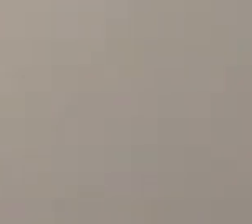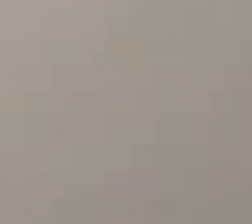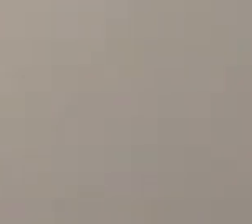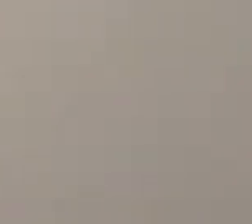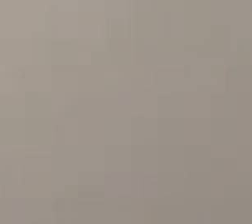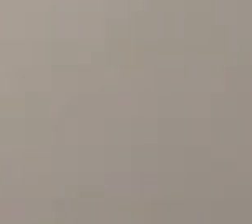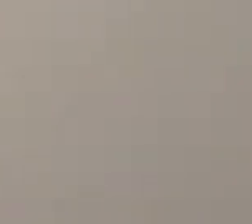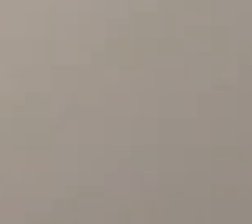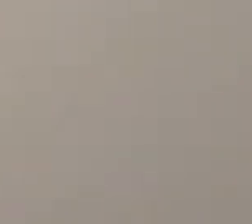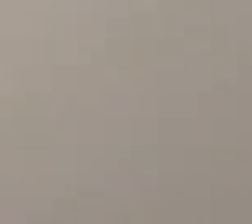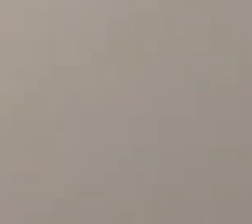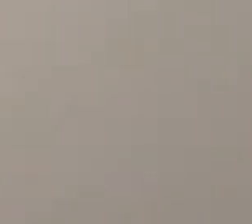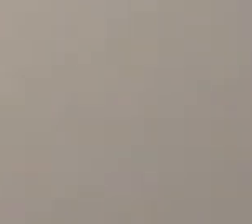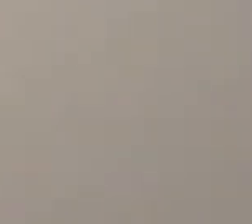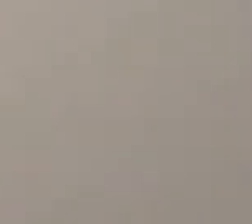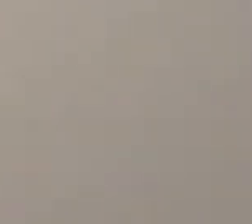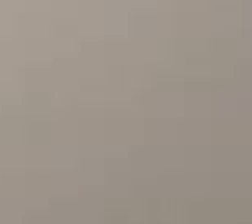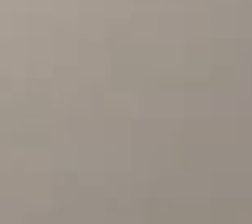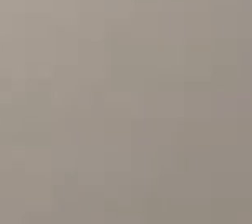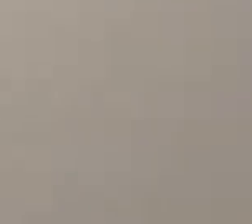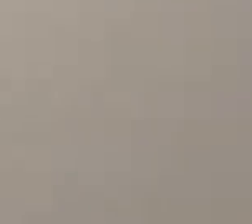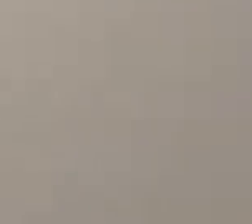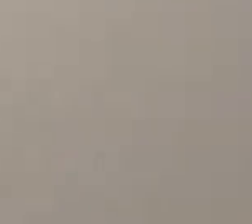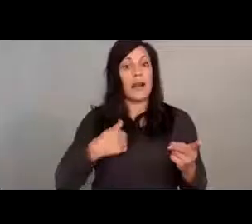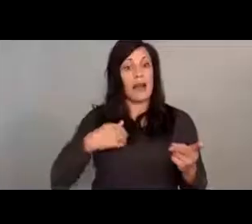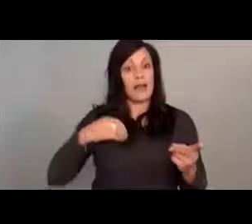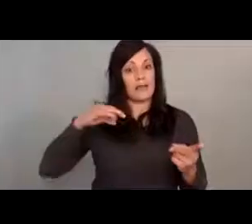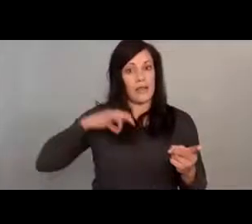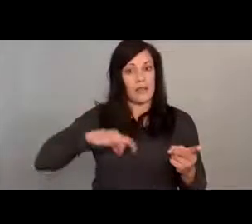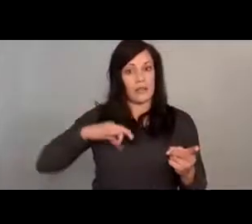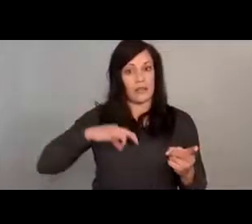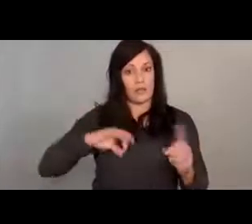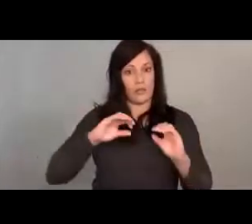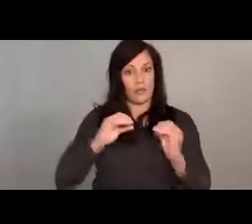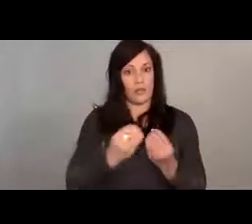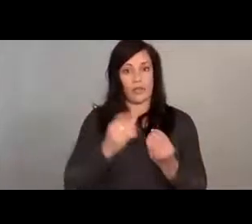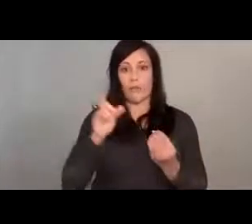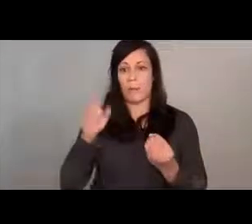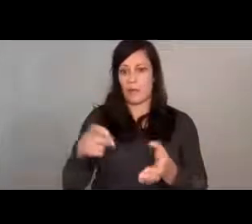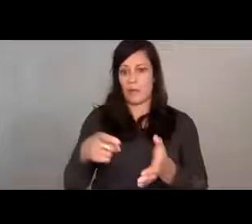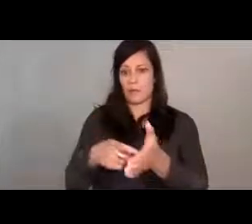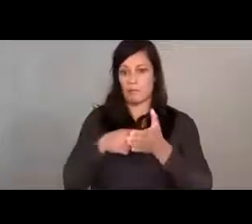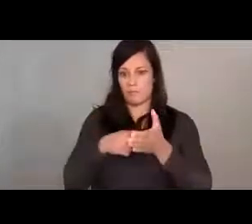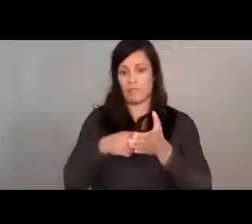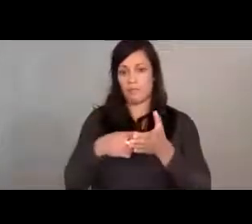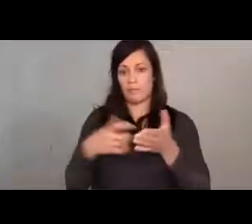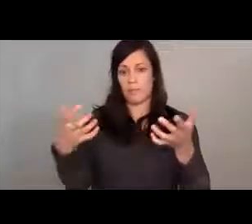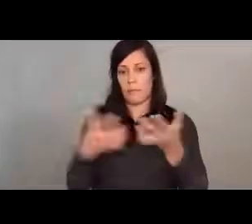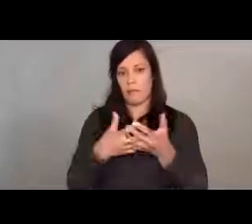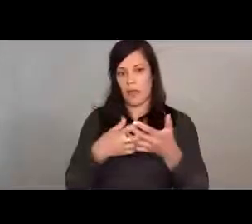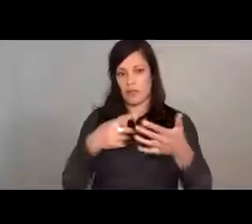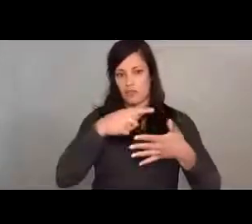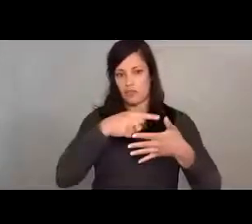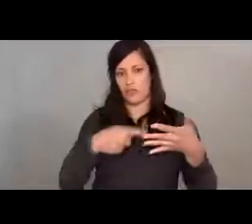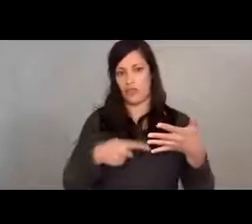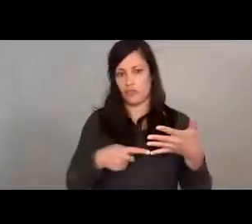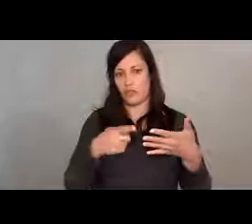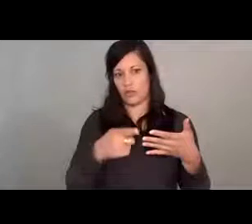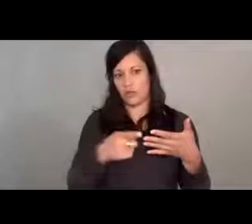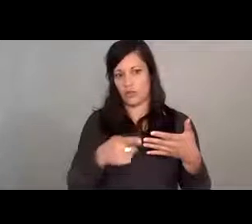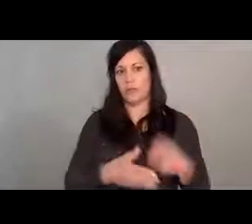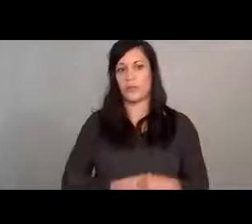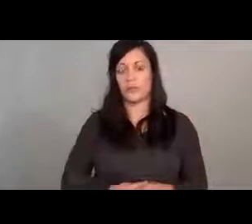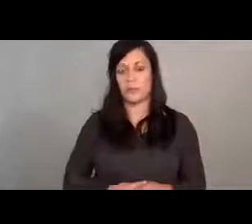the eligible organizations must meet all of the following criteria. So you must